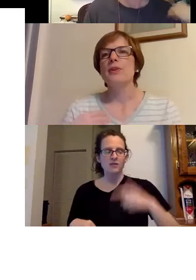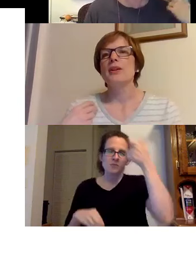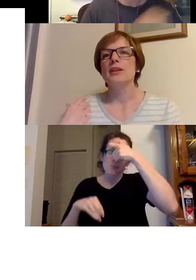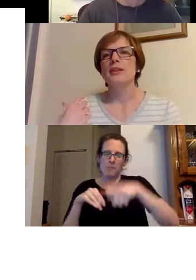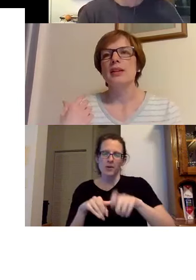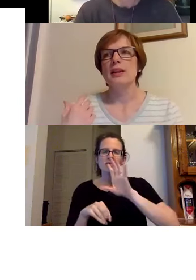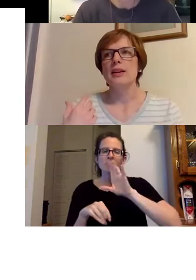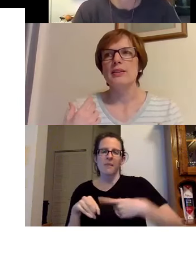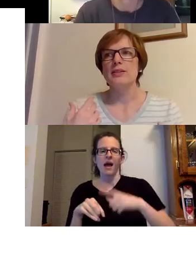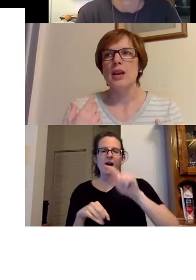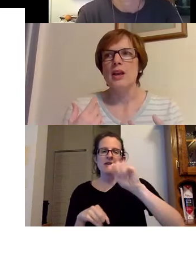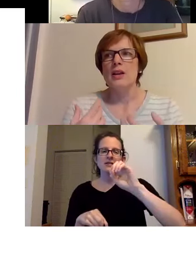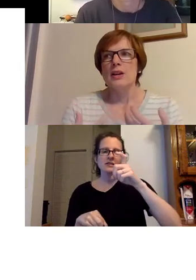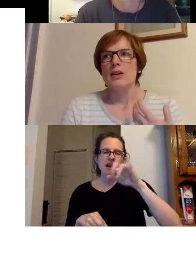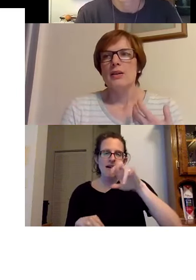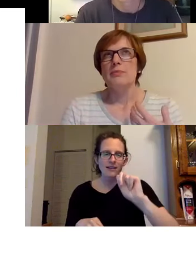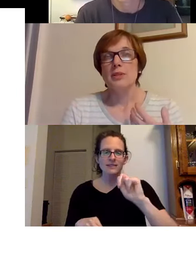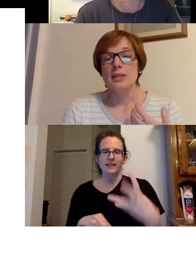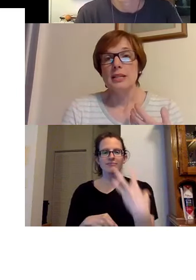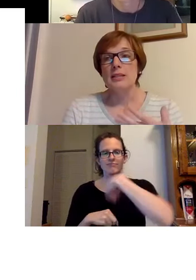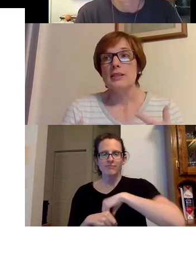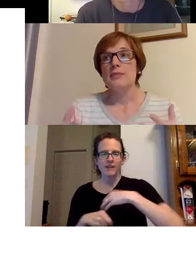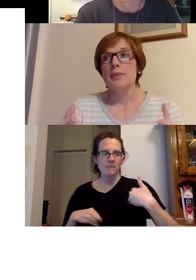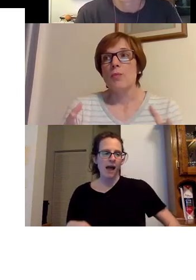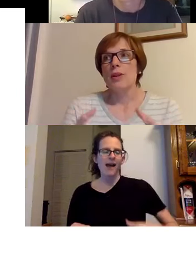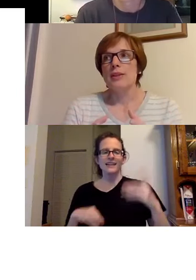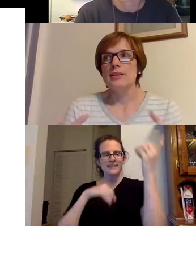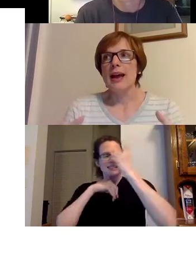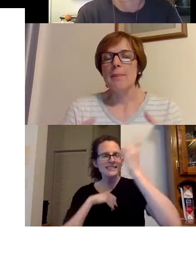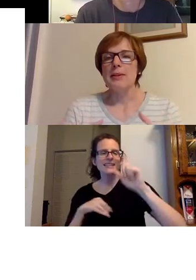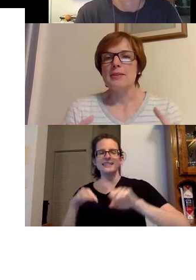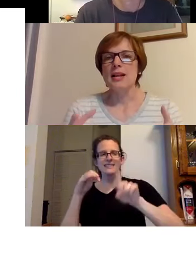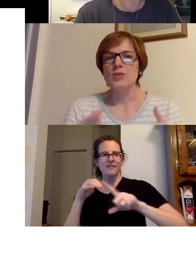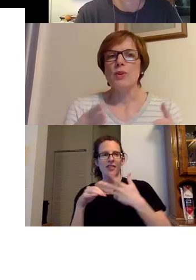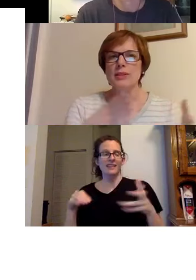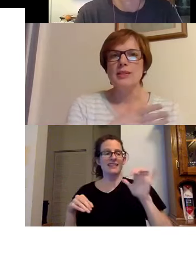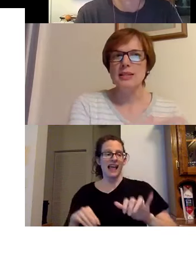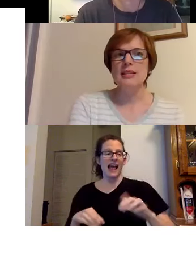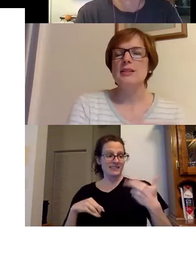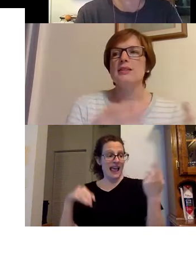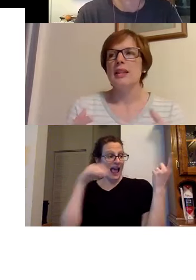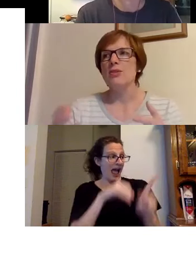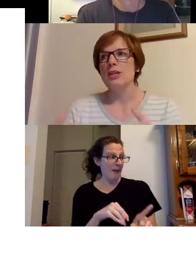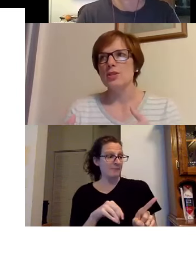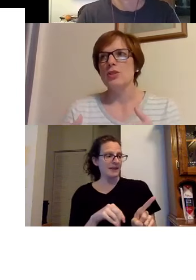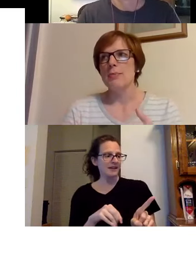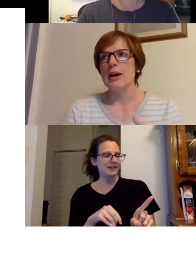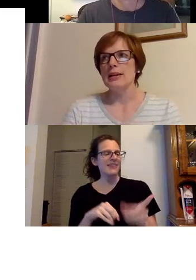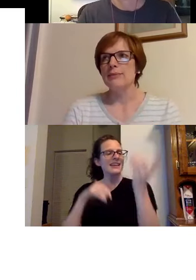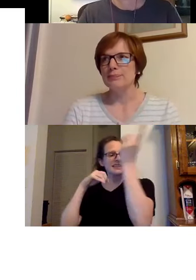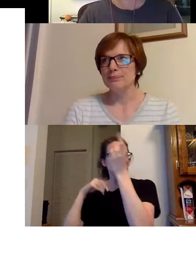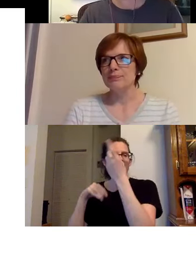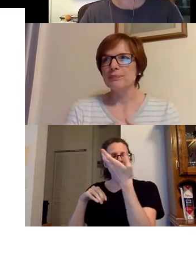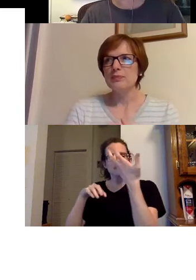we put in and disease. When this happens, that's when disease is allowed into the